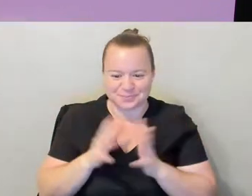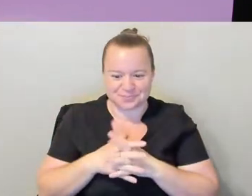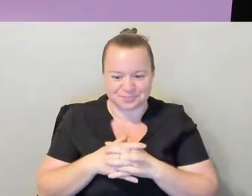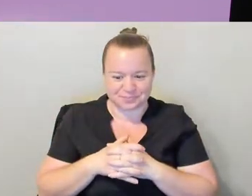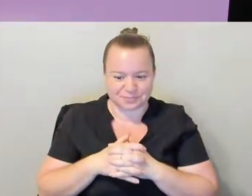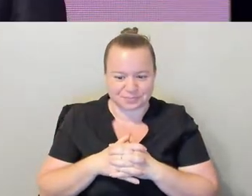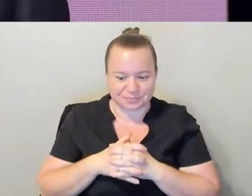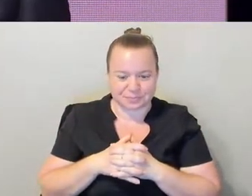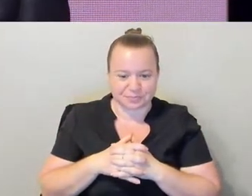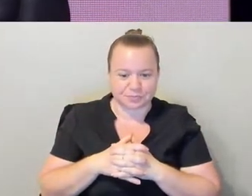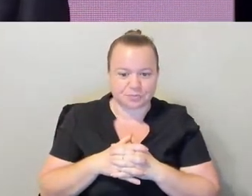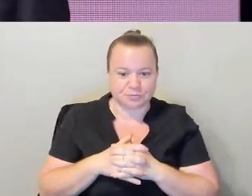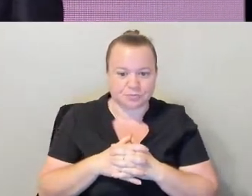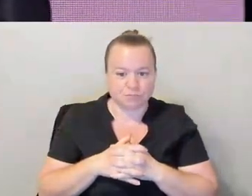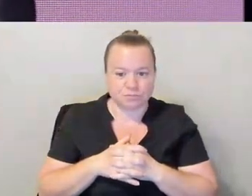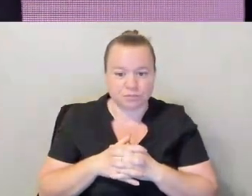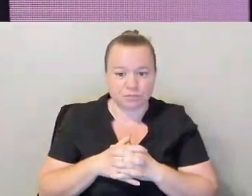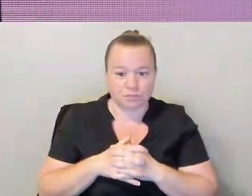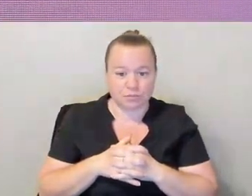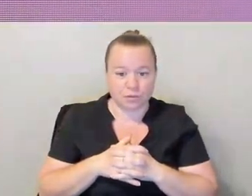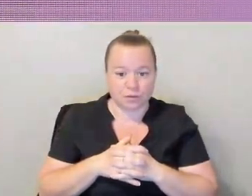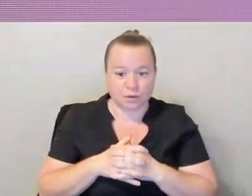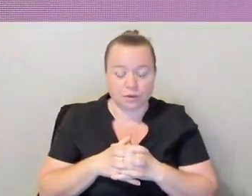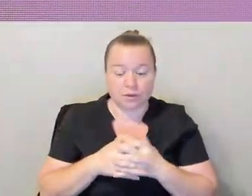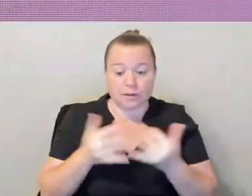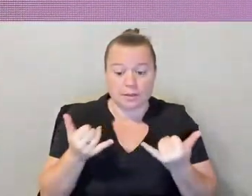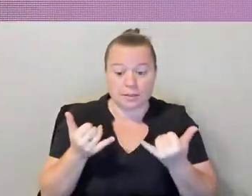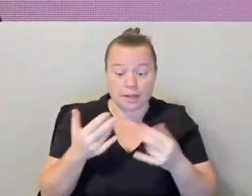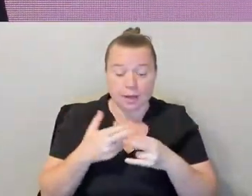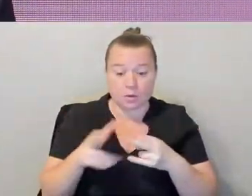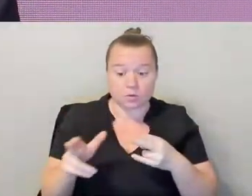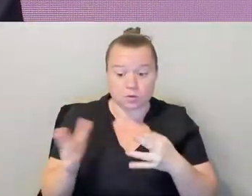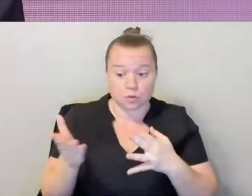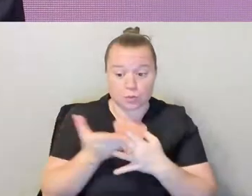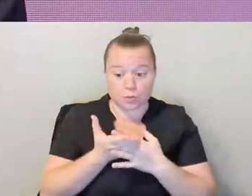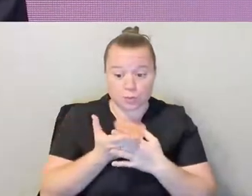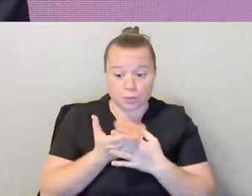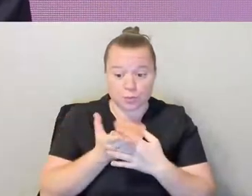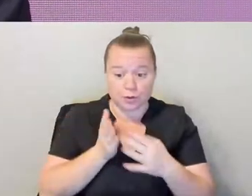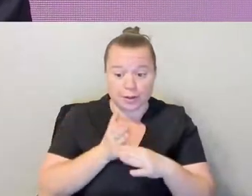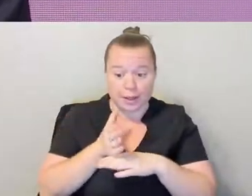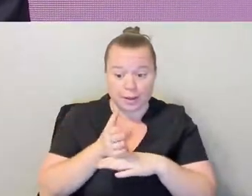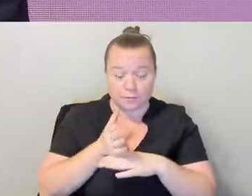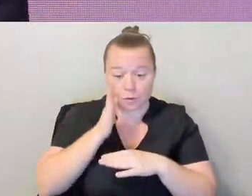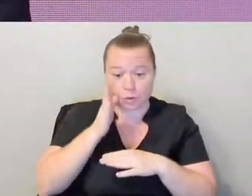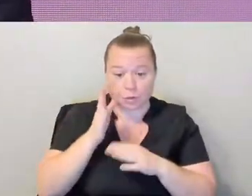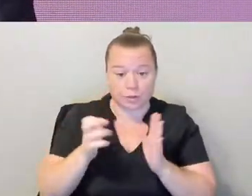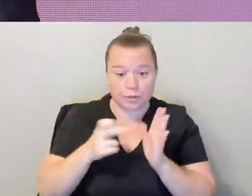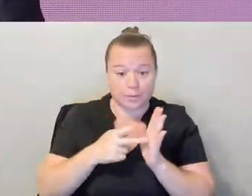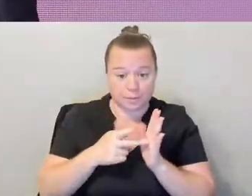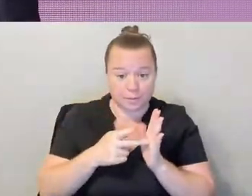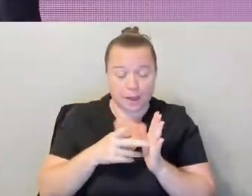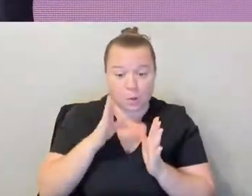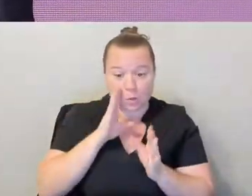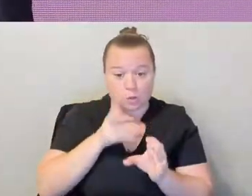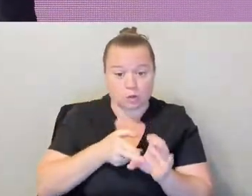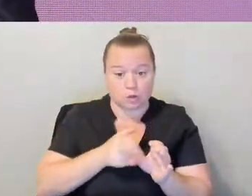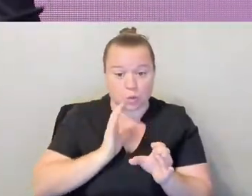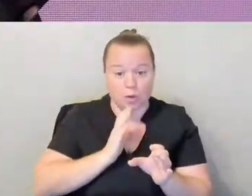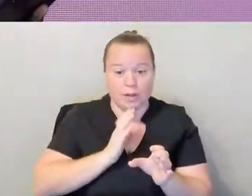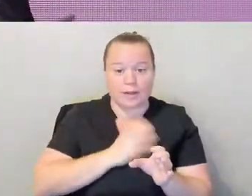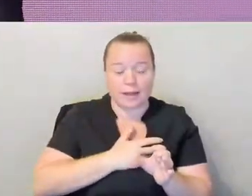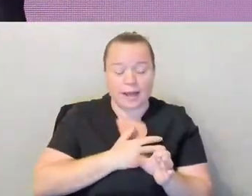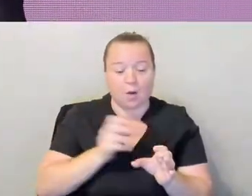So we will now head off for a short break, after which we will return when we will join our parallel